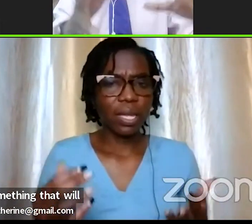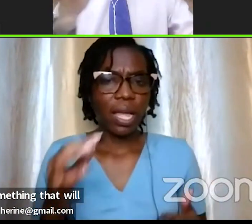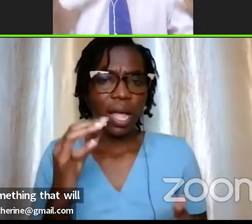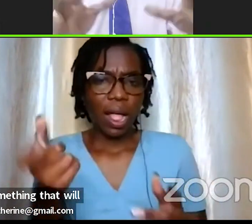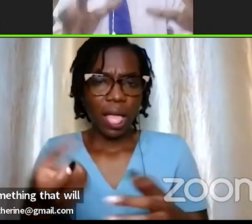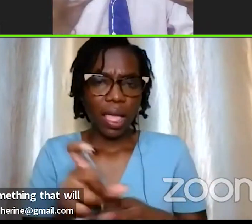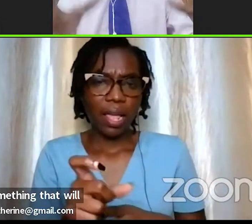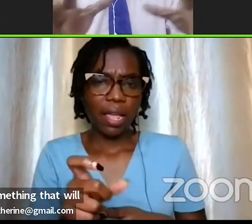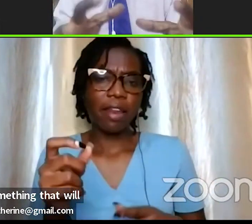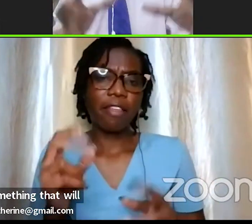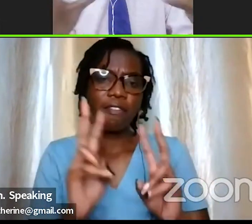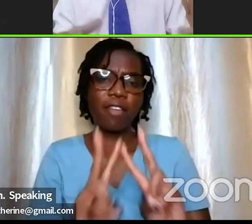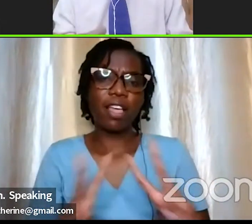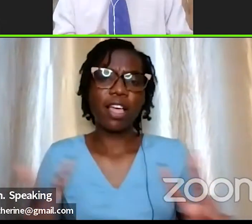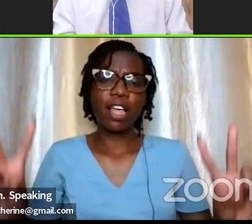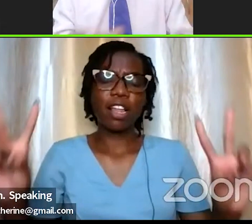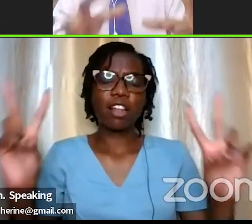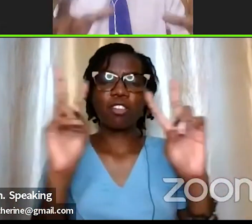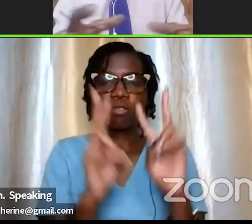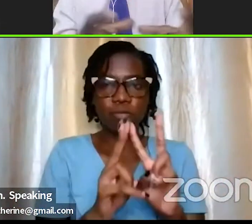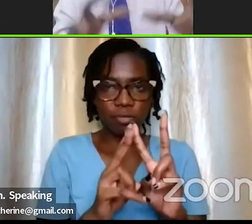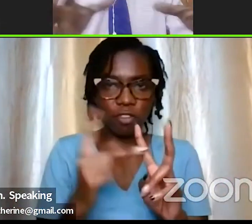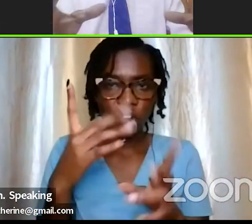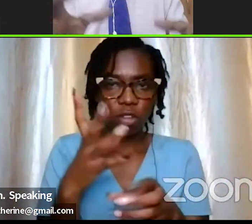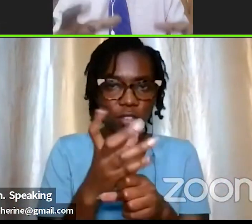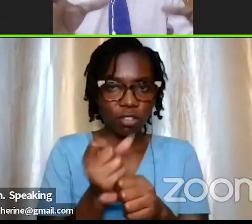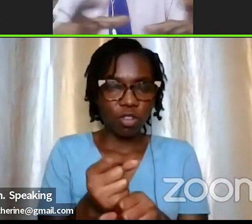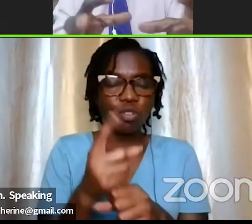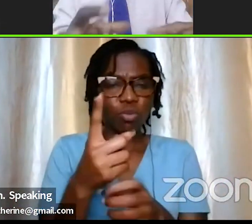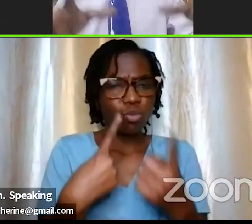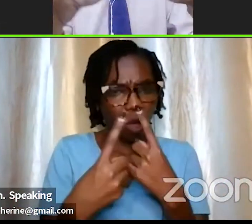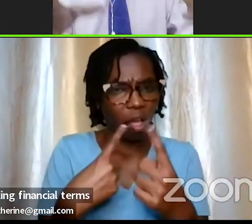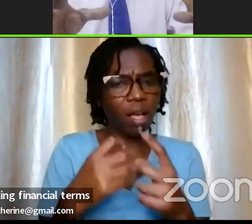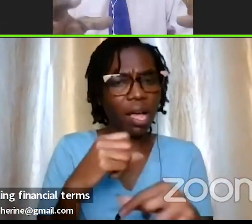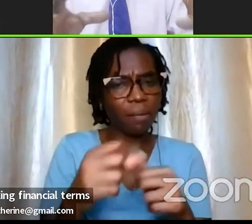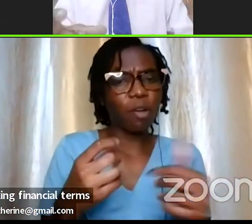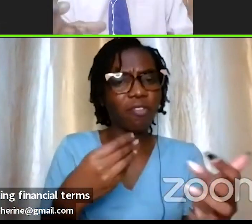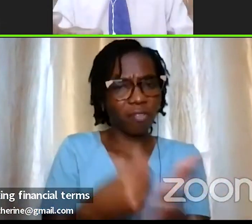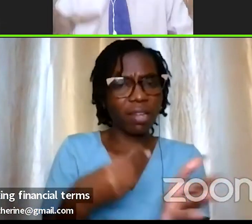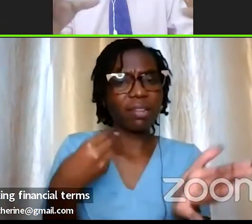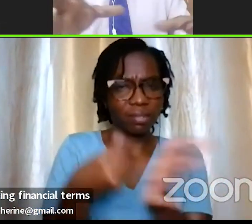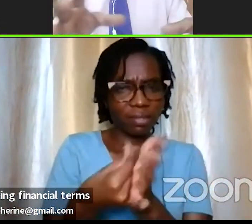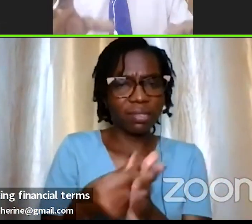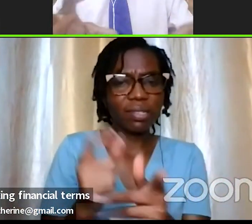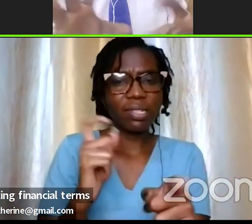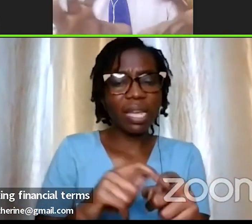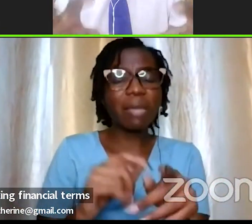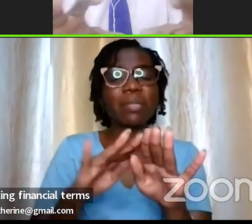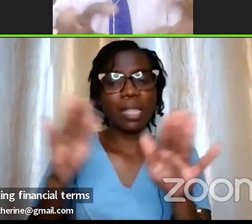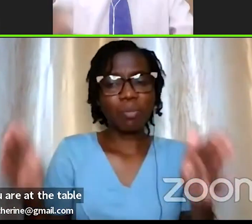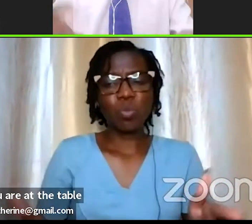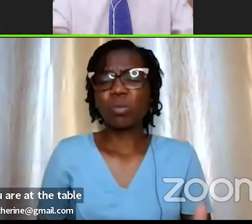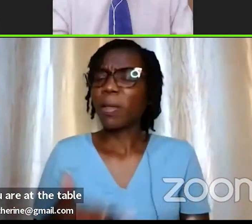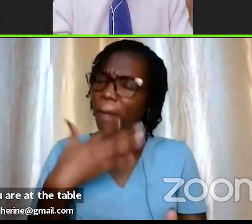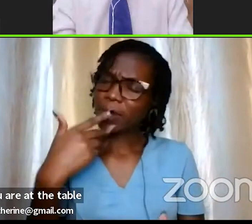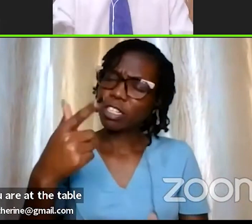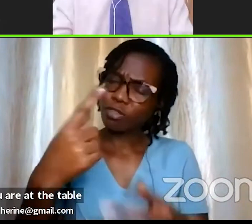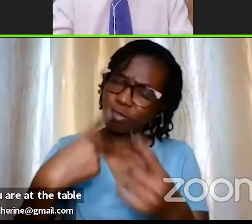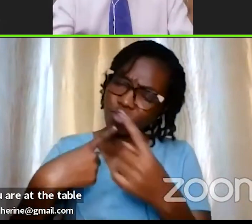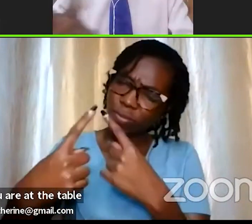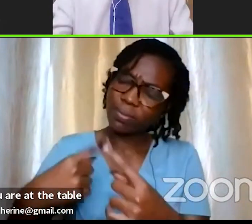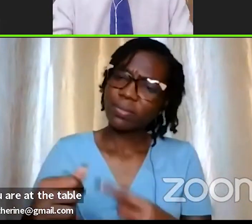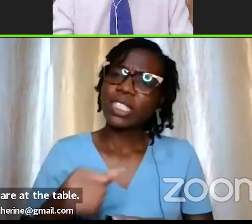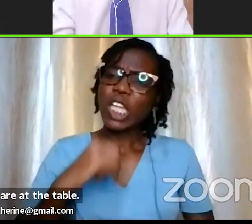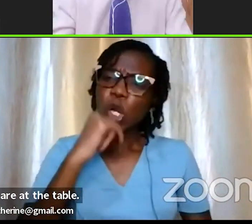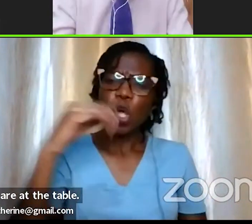organization. Speak in financial terms. Speak in financial terms when you are at the table. You don't be the